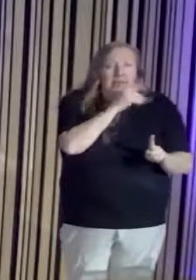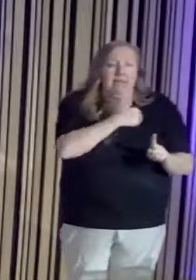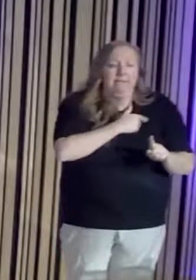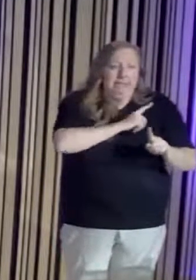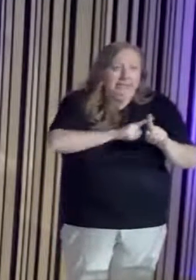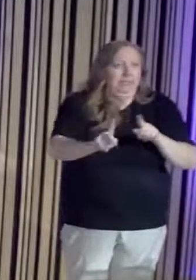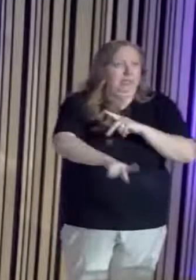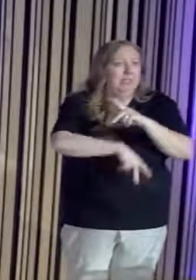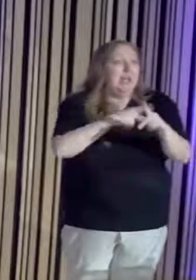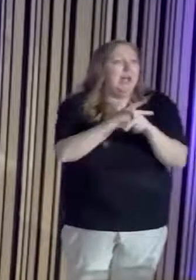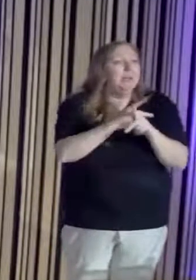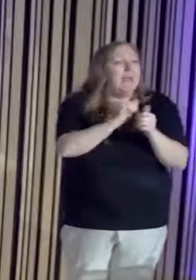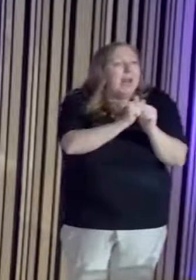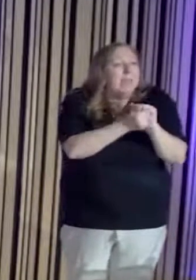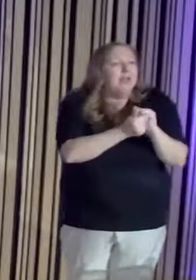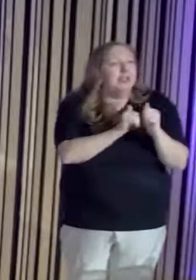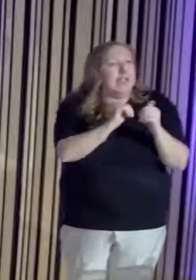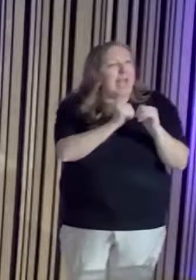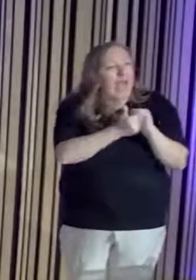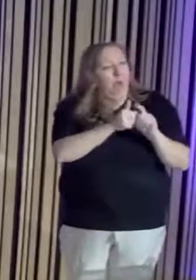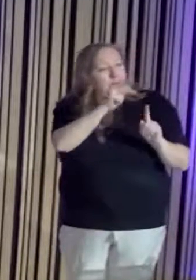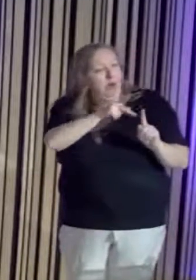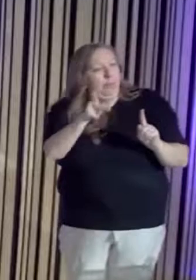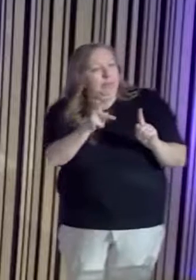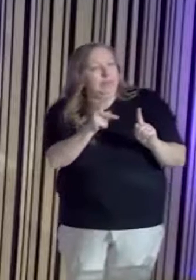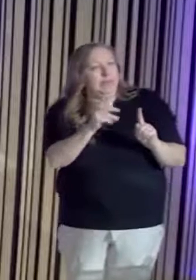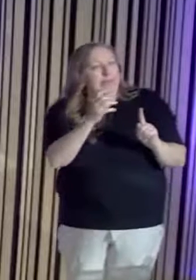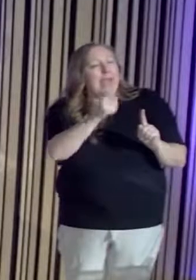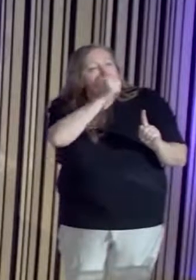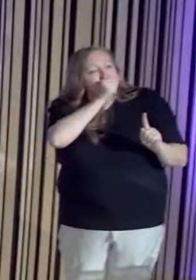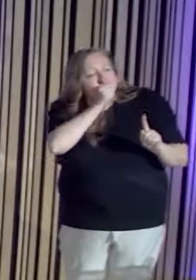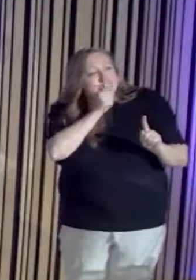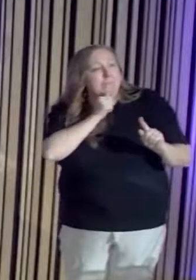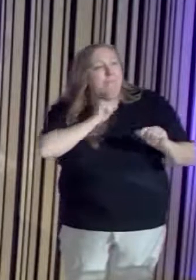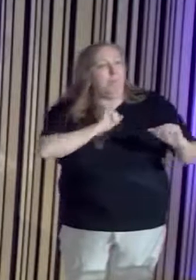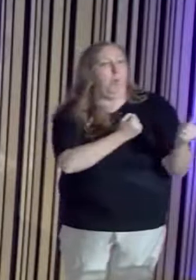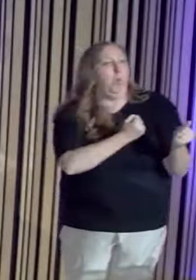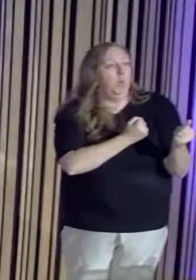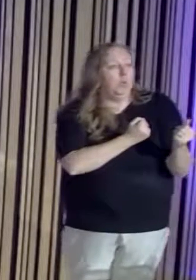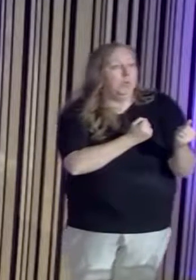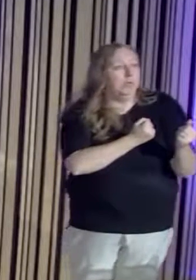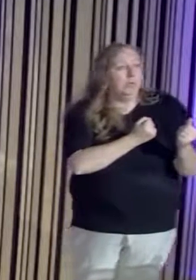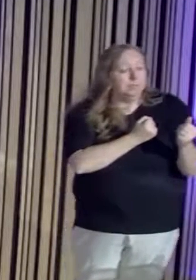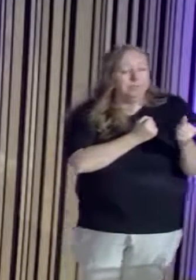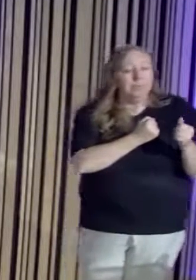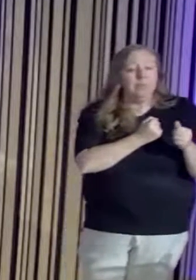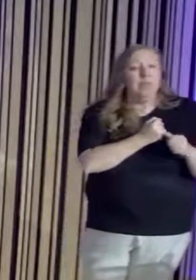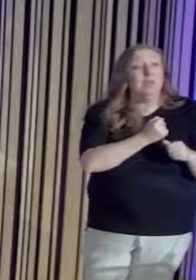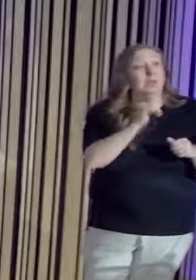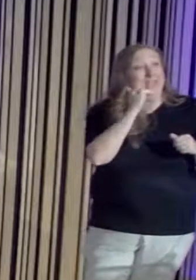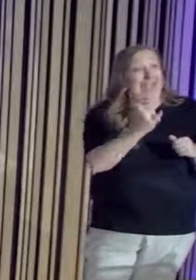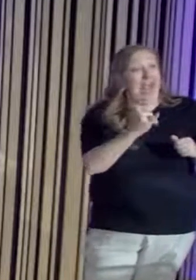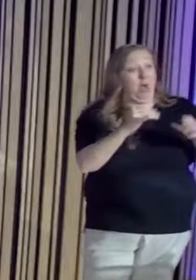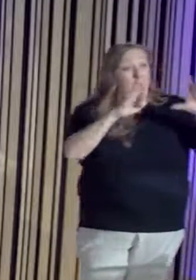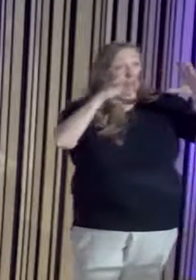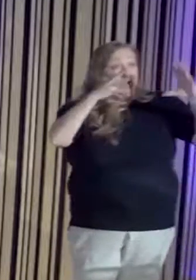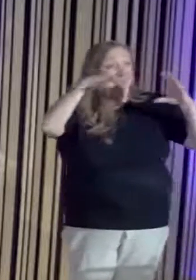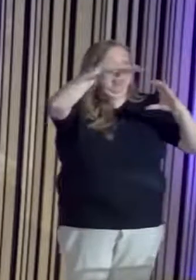of adaptations to the cold. And so as those regions are warming up through